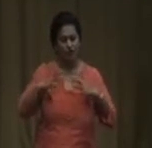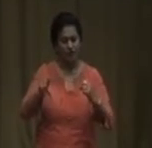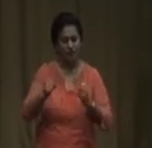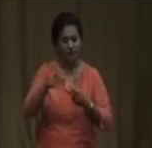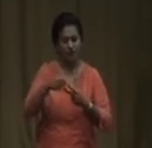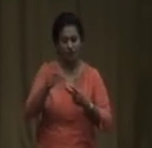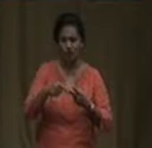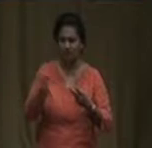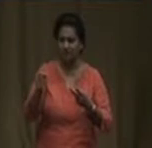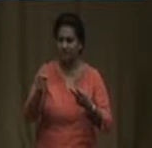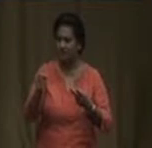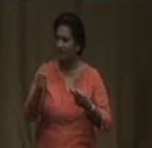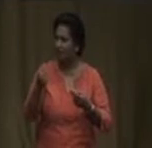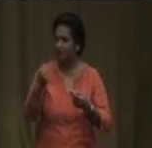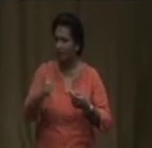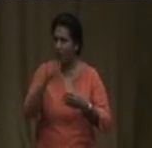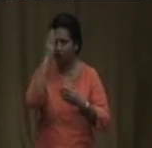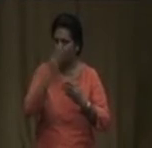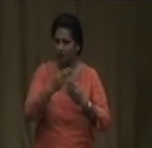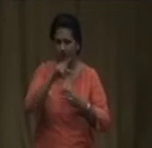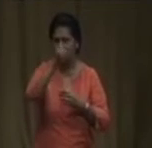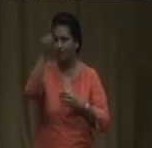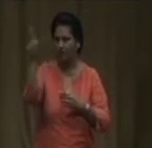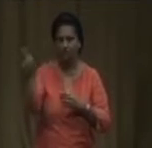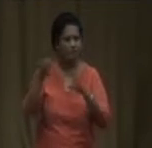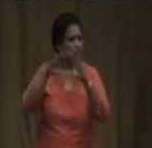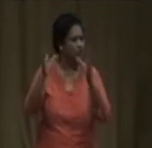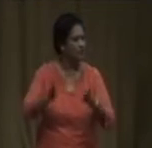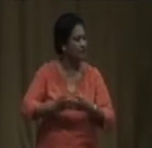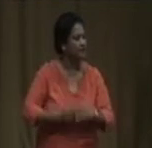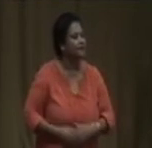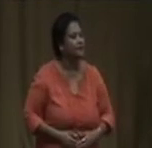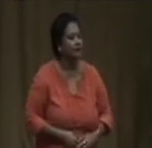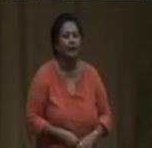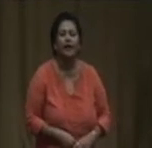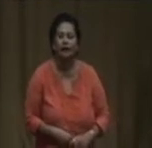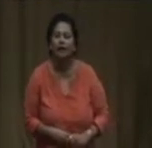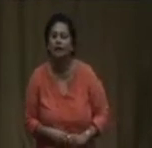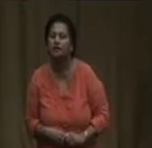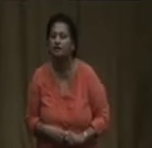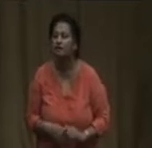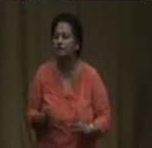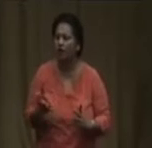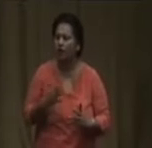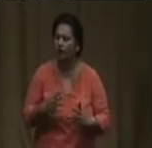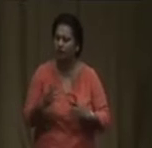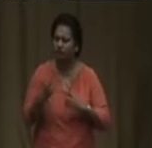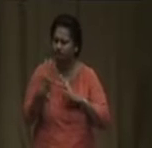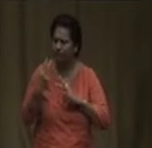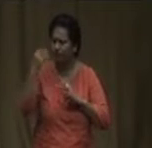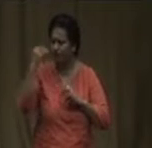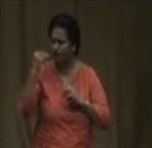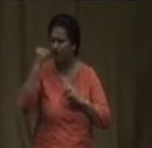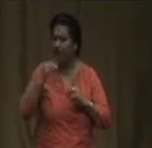choice. So with that done, I'd like to reflect just briefly on some of the